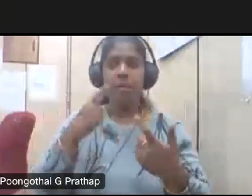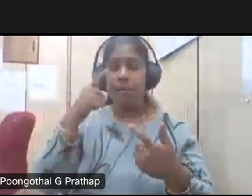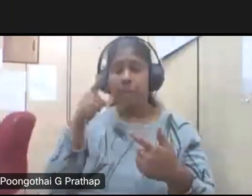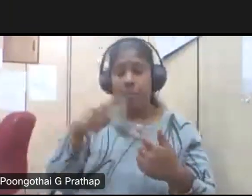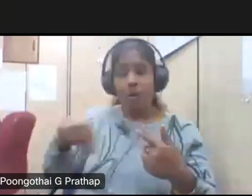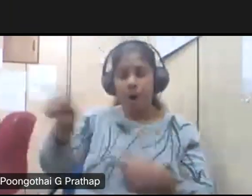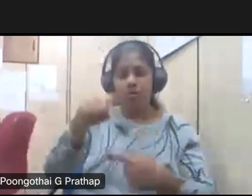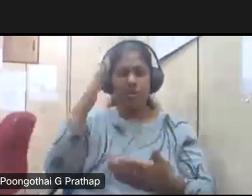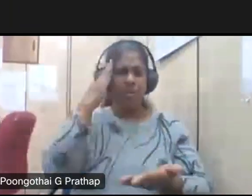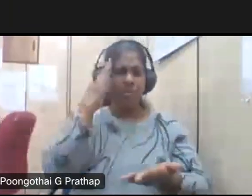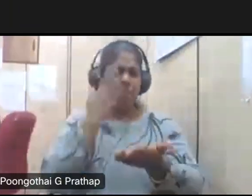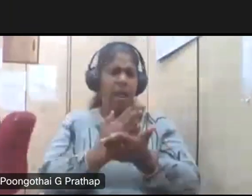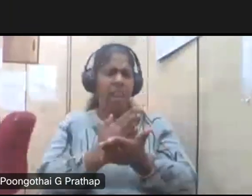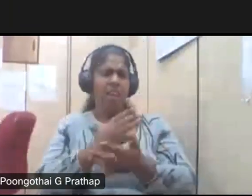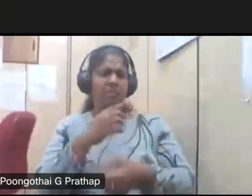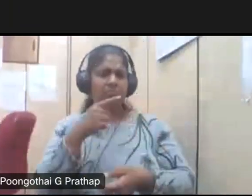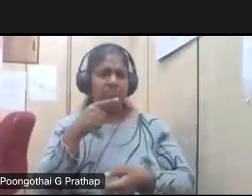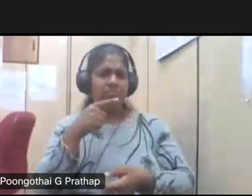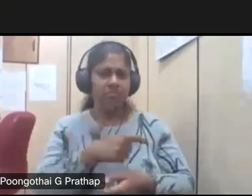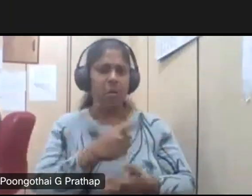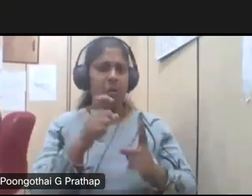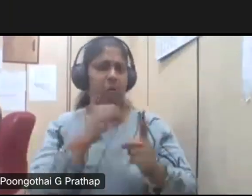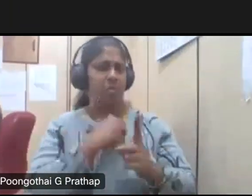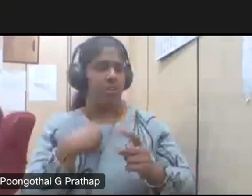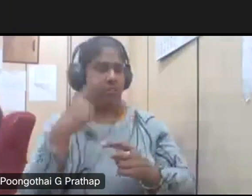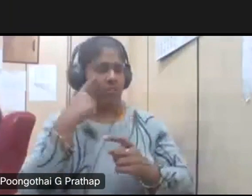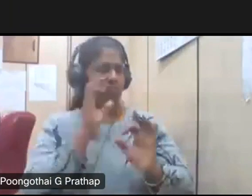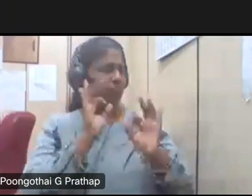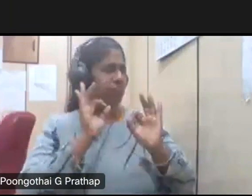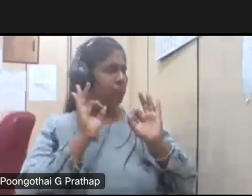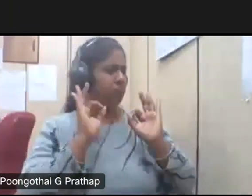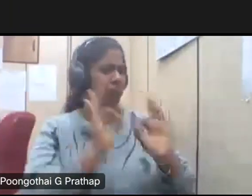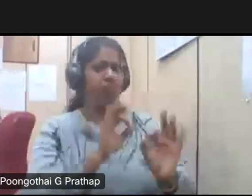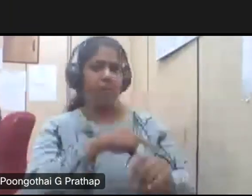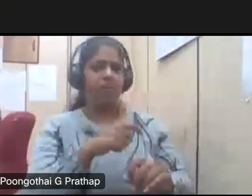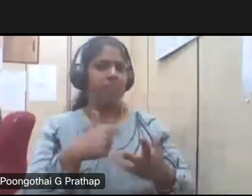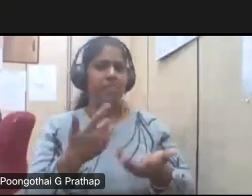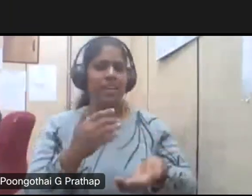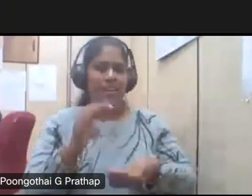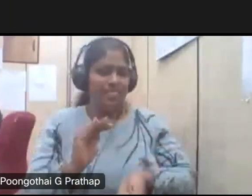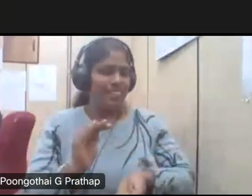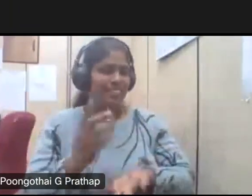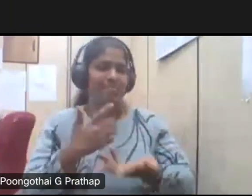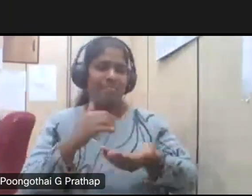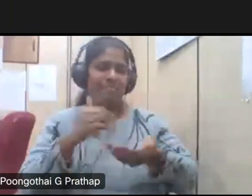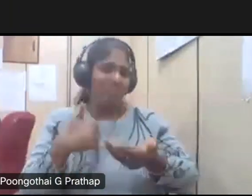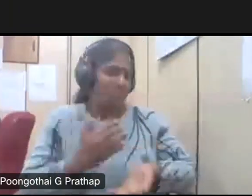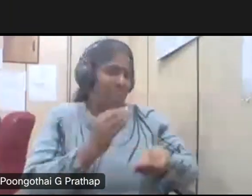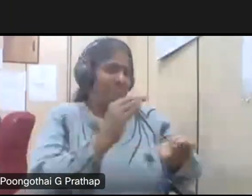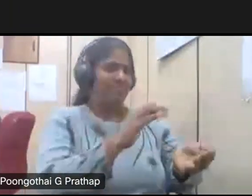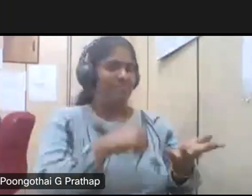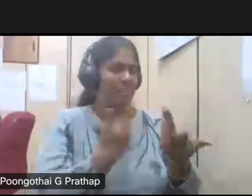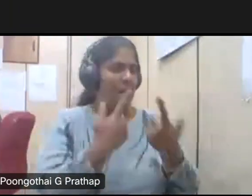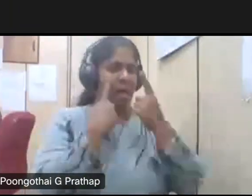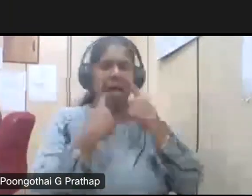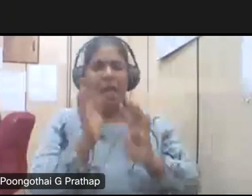because they feel that their children are so comfortable with Dr. Shah that they don't cry when they go to him. So that, I think, sir, is a great